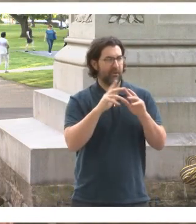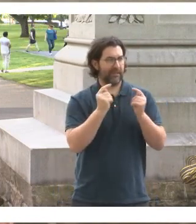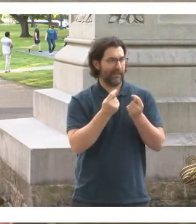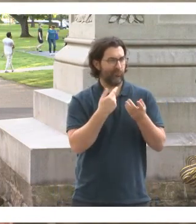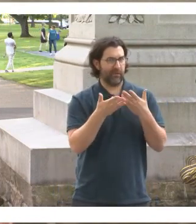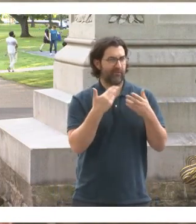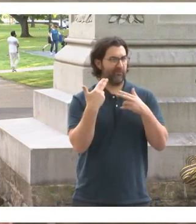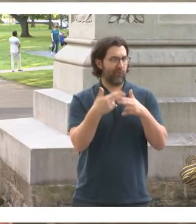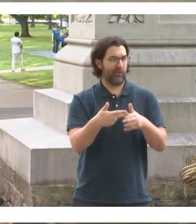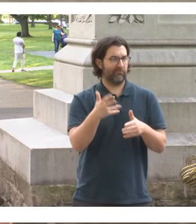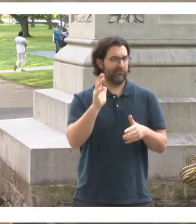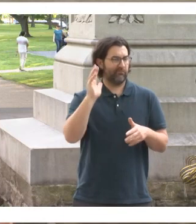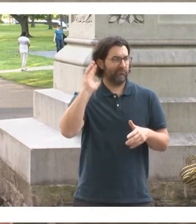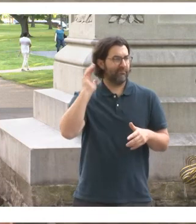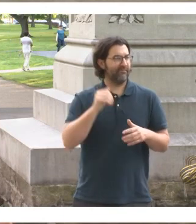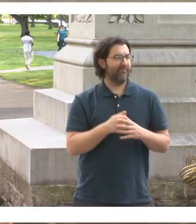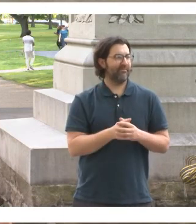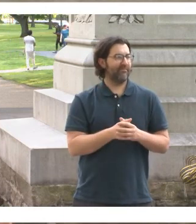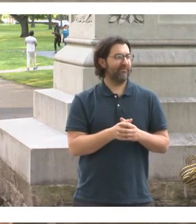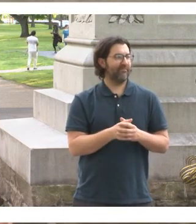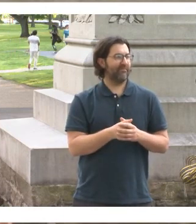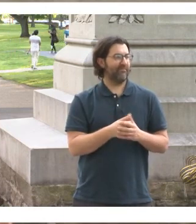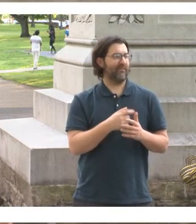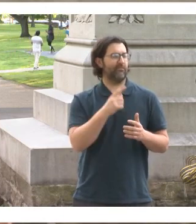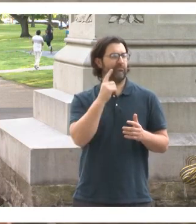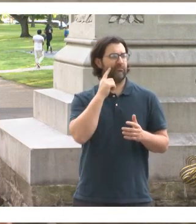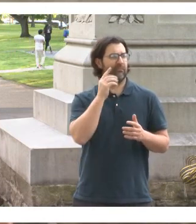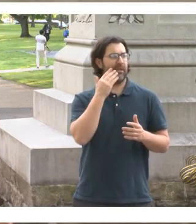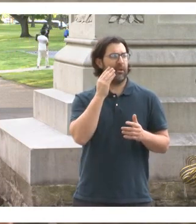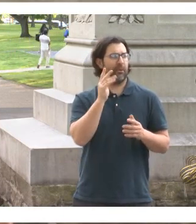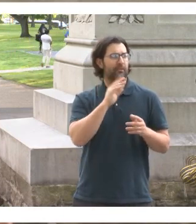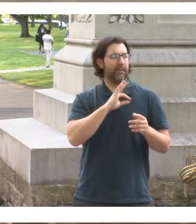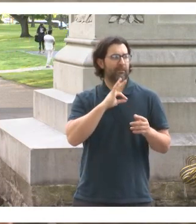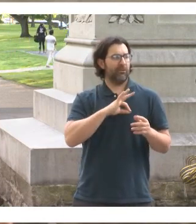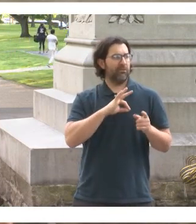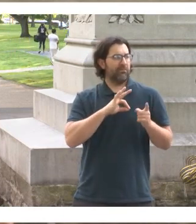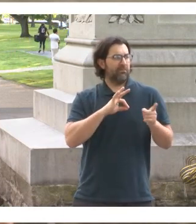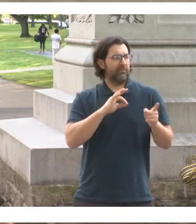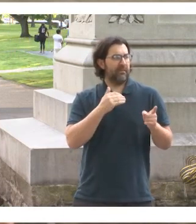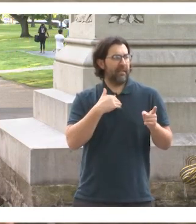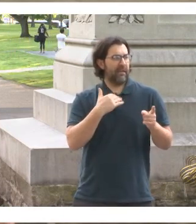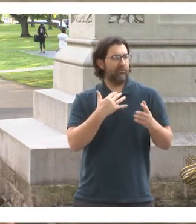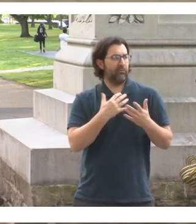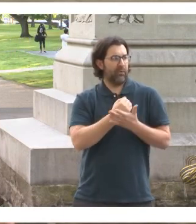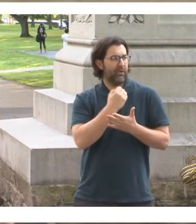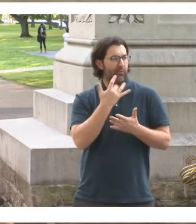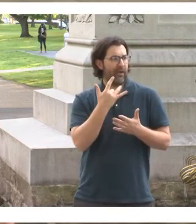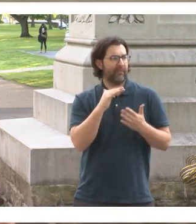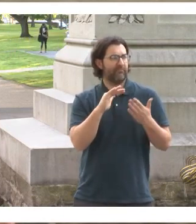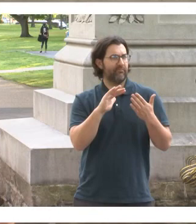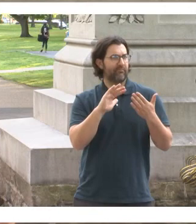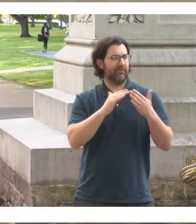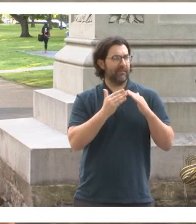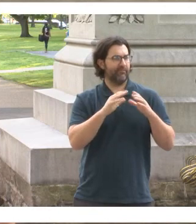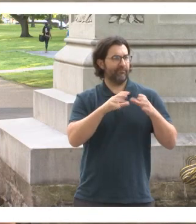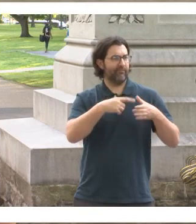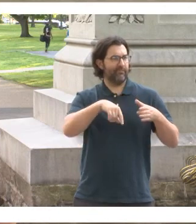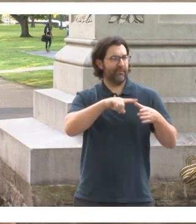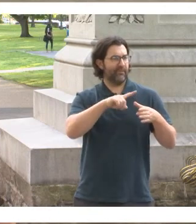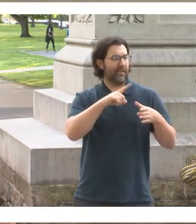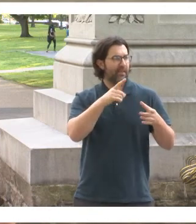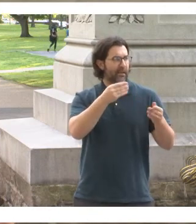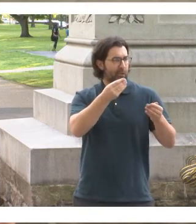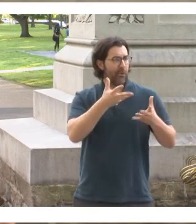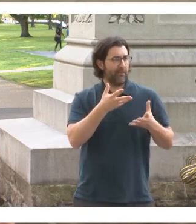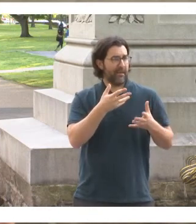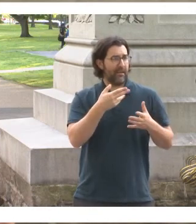whatever they called them back then. And I was like, oh, well, I know Pittsburgh won. I mean, I know they had to win. I mean, it's the whole city. And they told me, when I